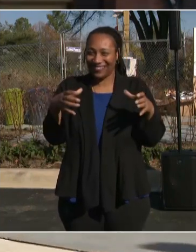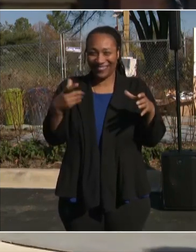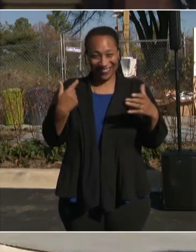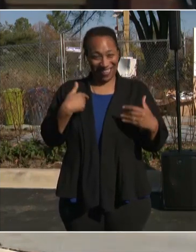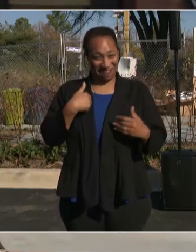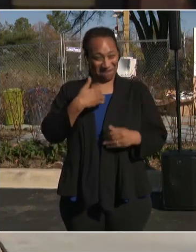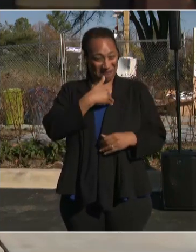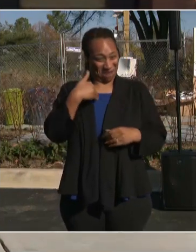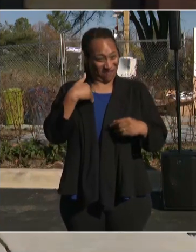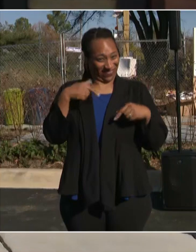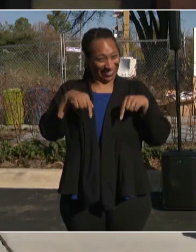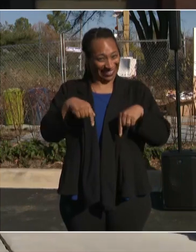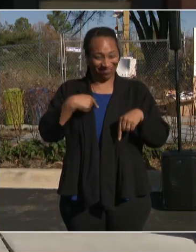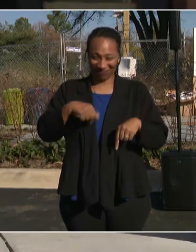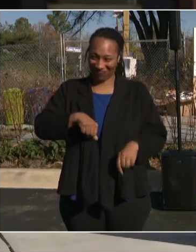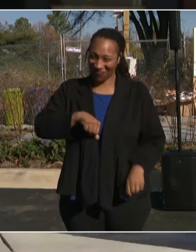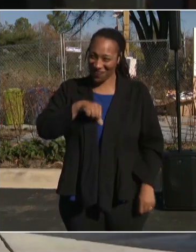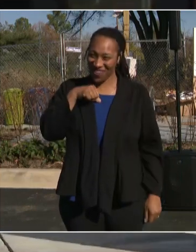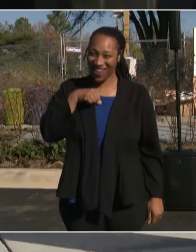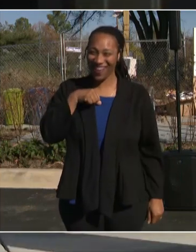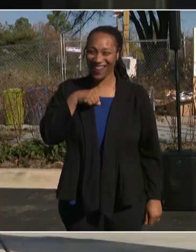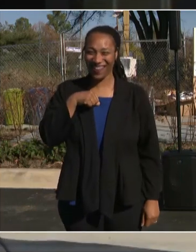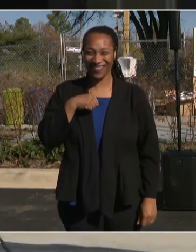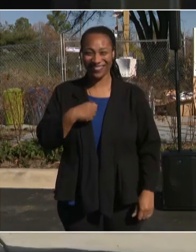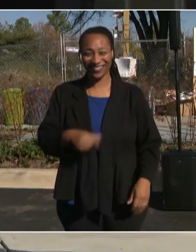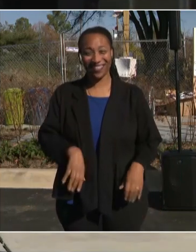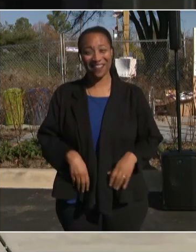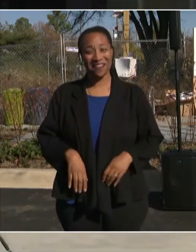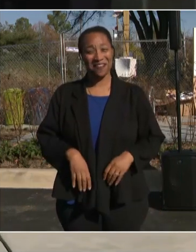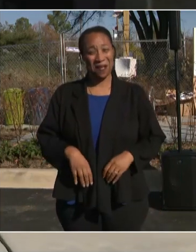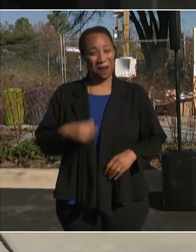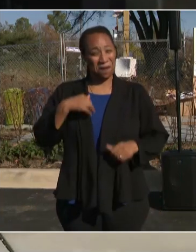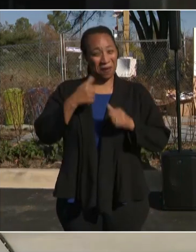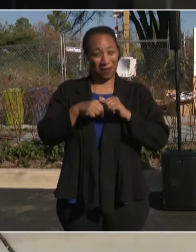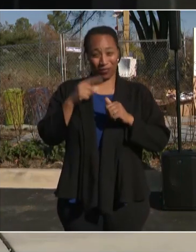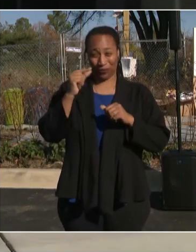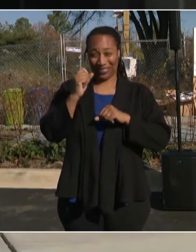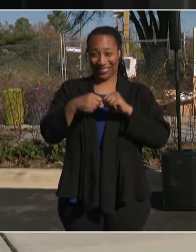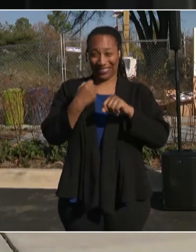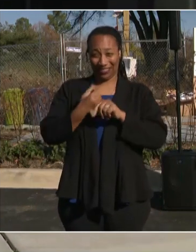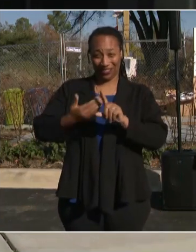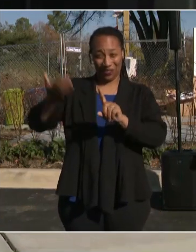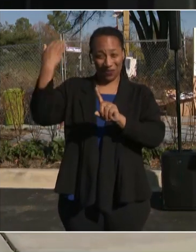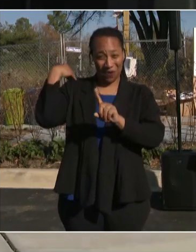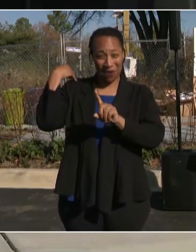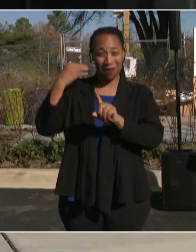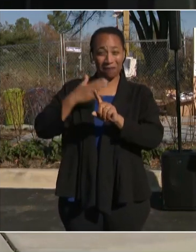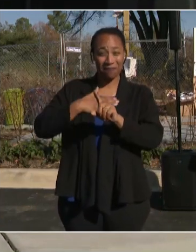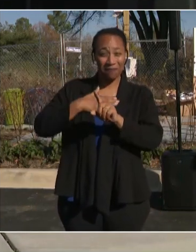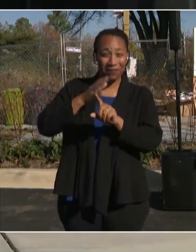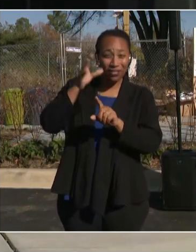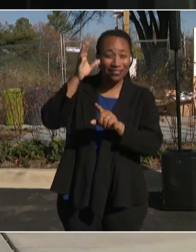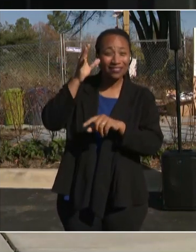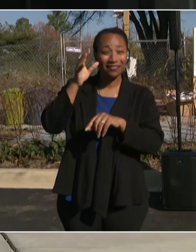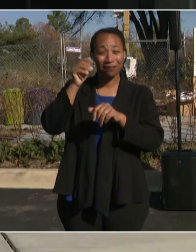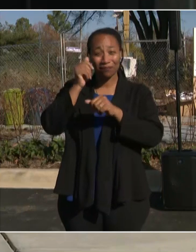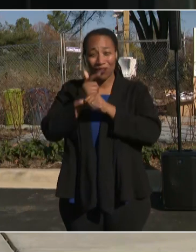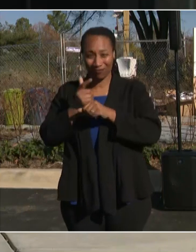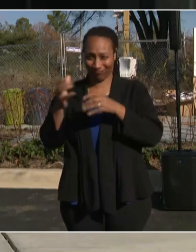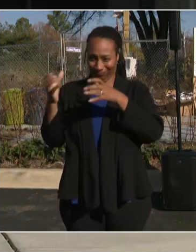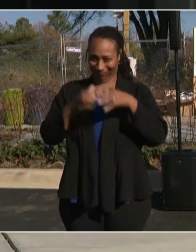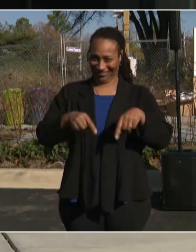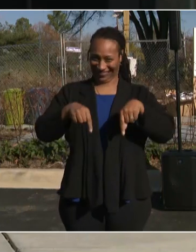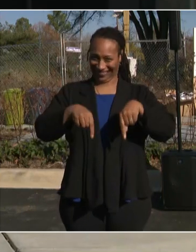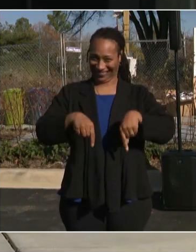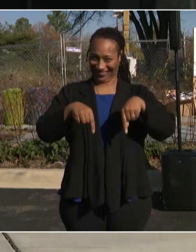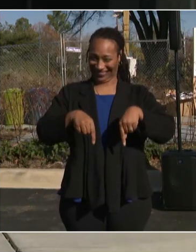my brother and sister, and I moved to Berry Farm. For nearly 10 years, I have helped others in this area better